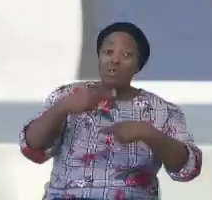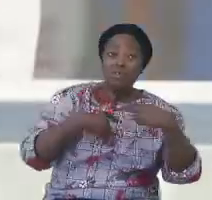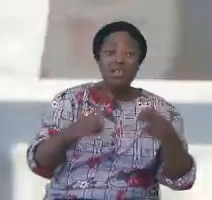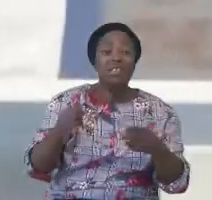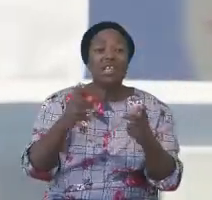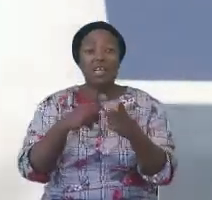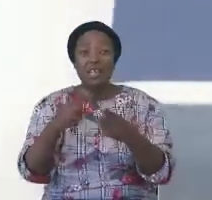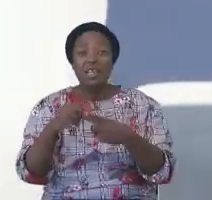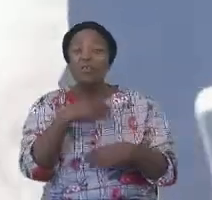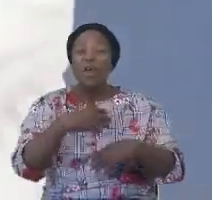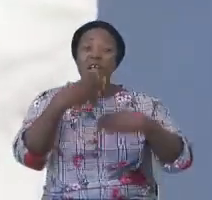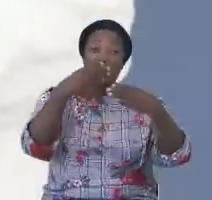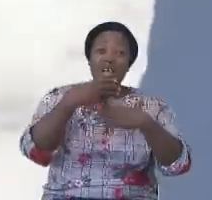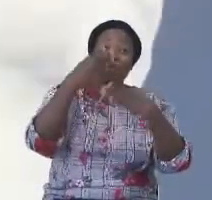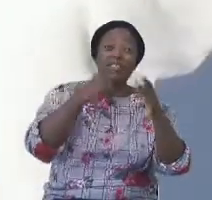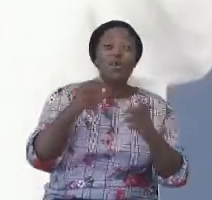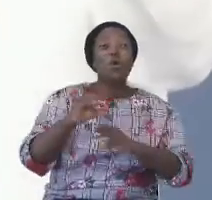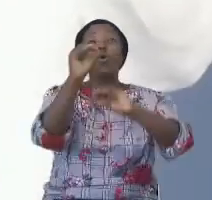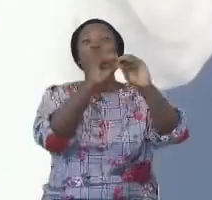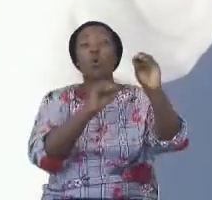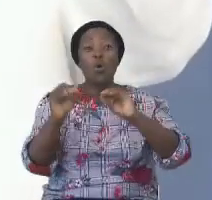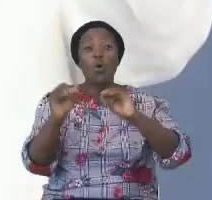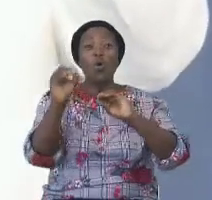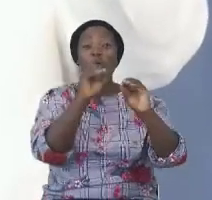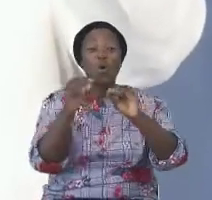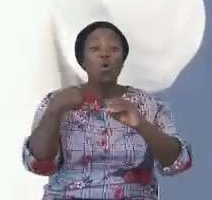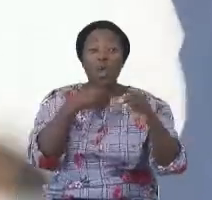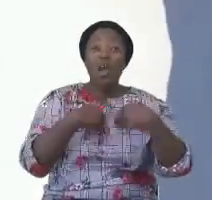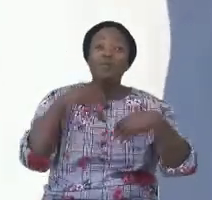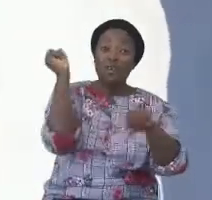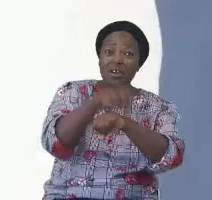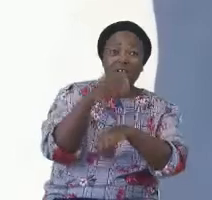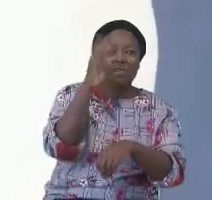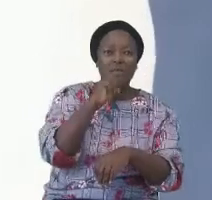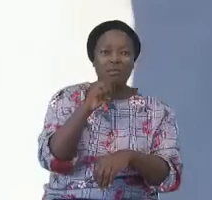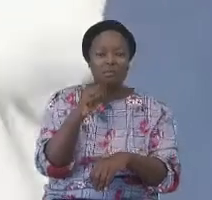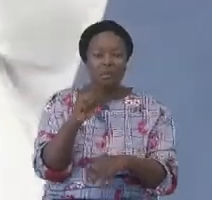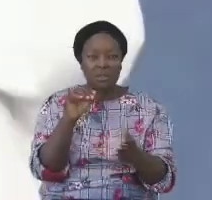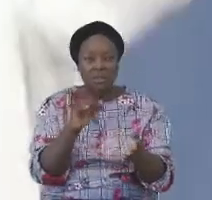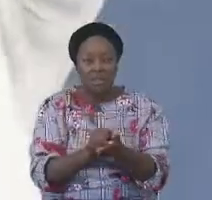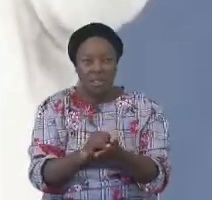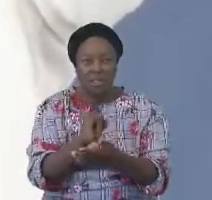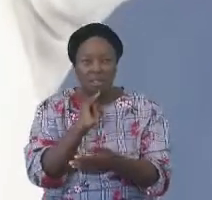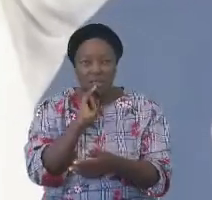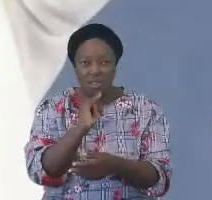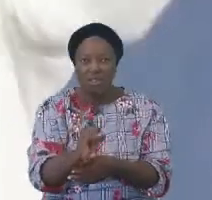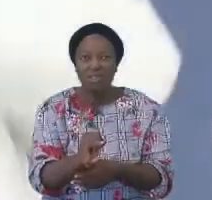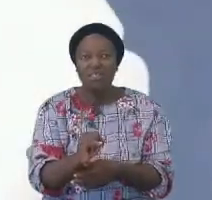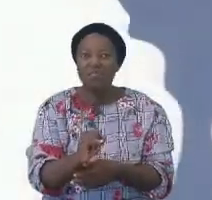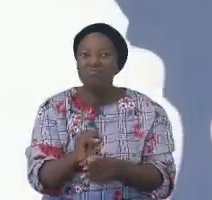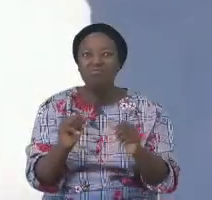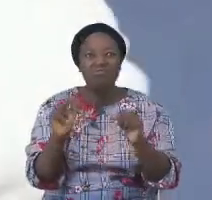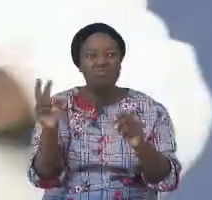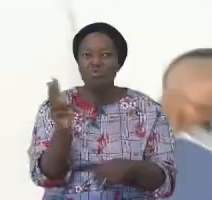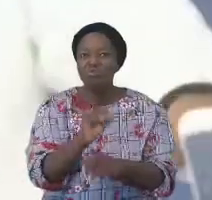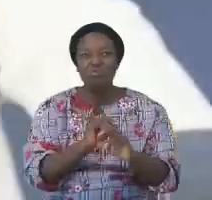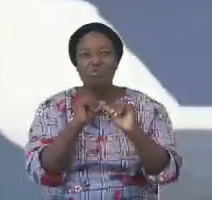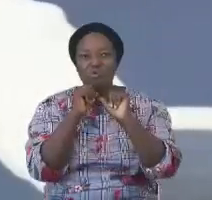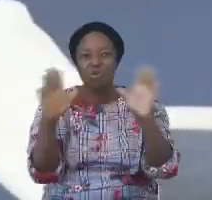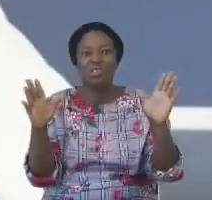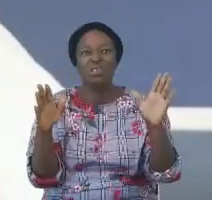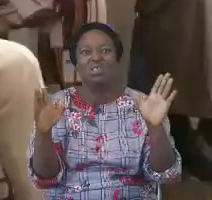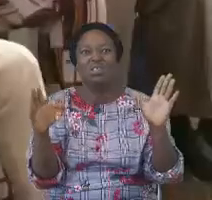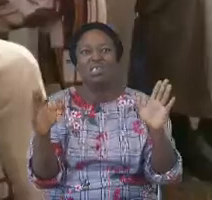those three days all the demons were rejoicing and they were shouting they said oh we have conquered